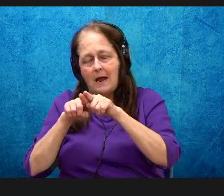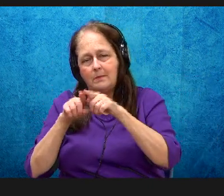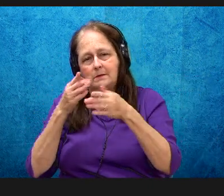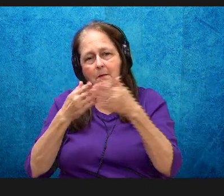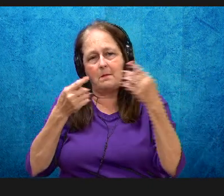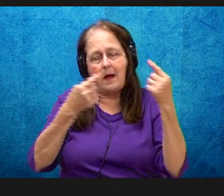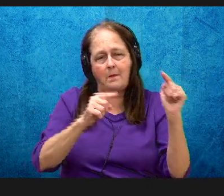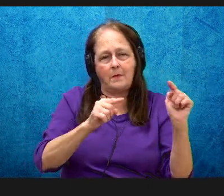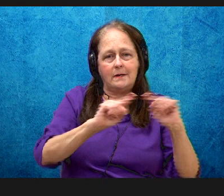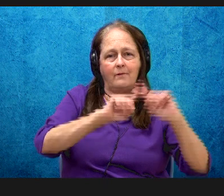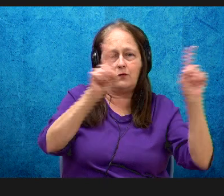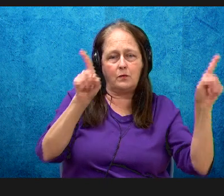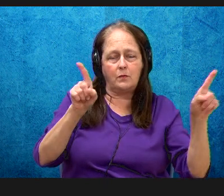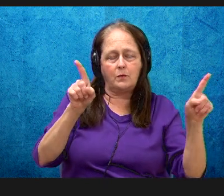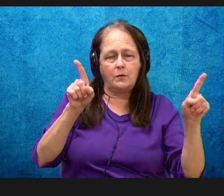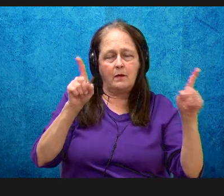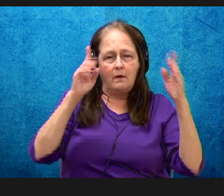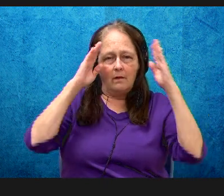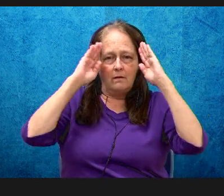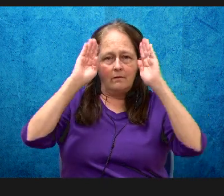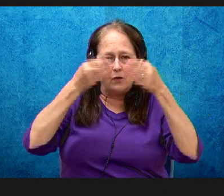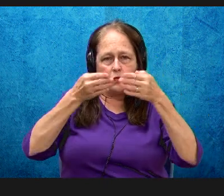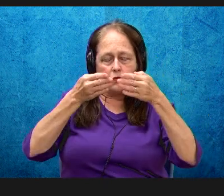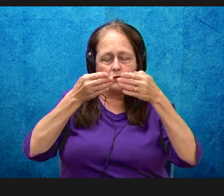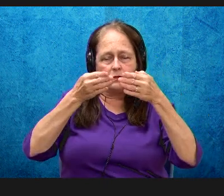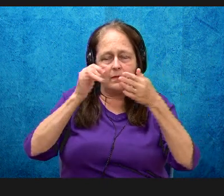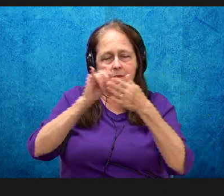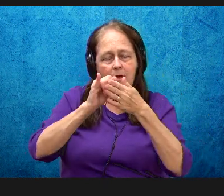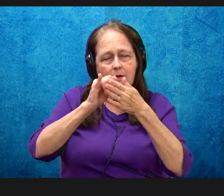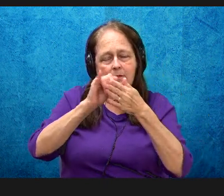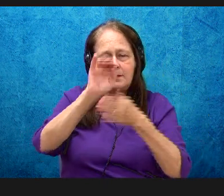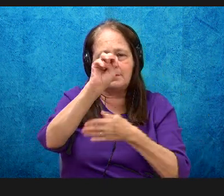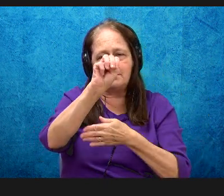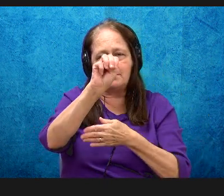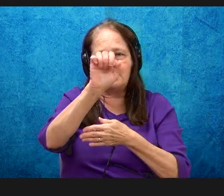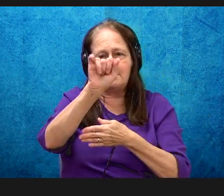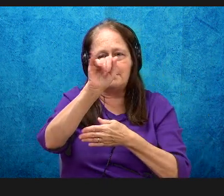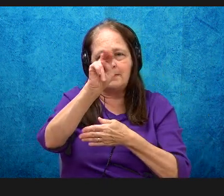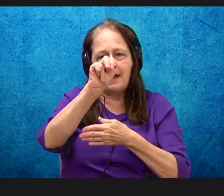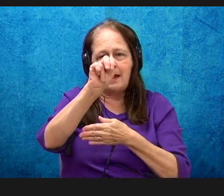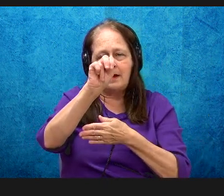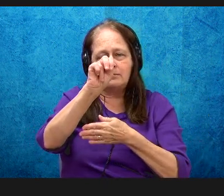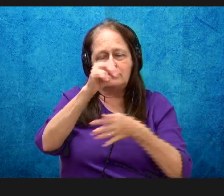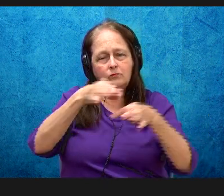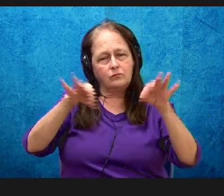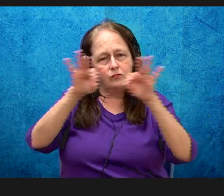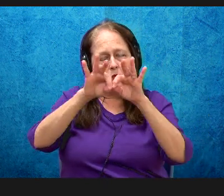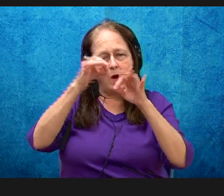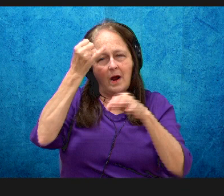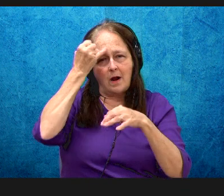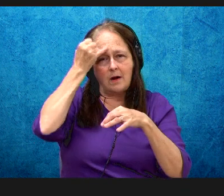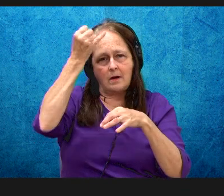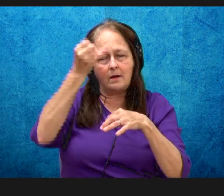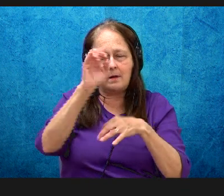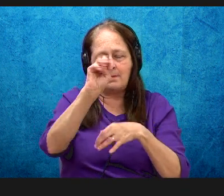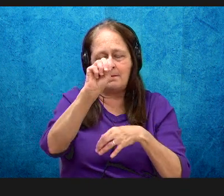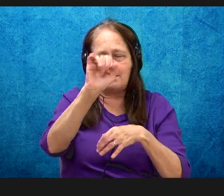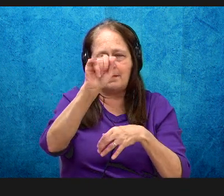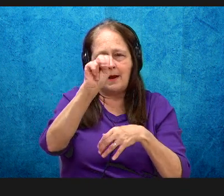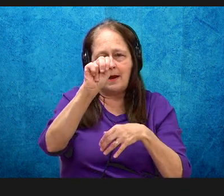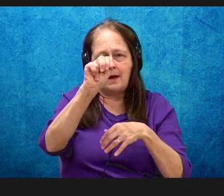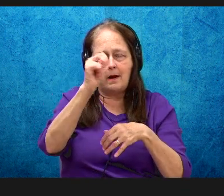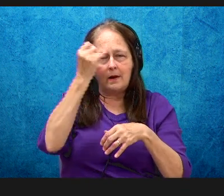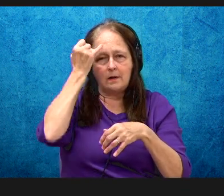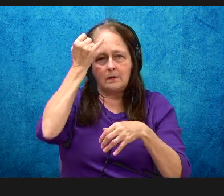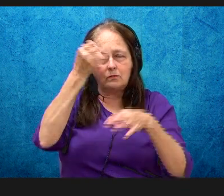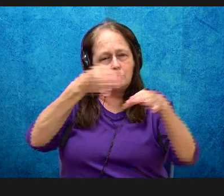Now, let's focus on identifying the main idea dealing with those textual structures. Let's recall main idea. Main